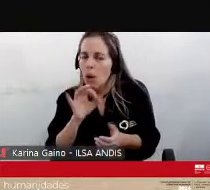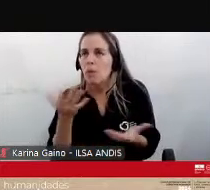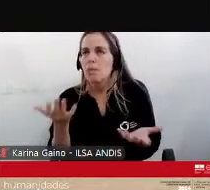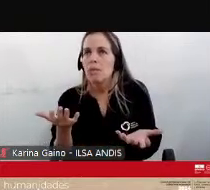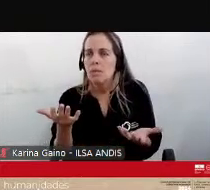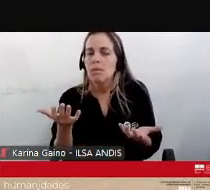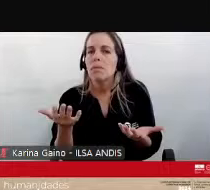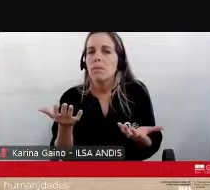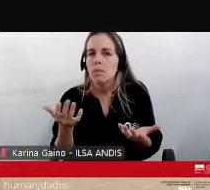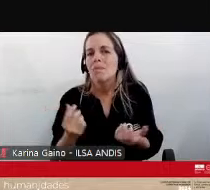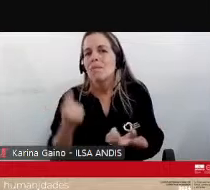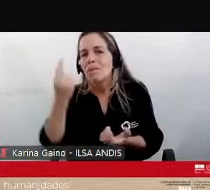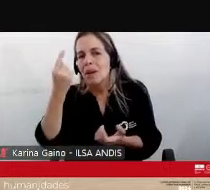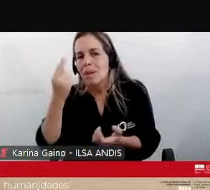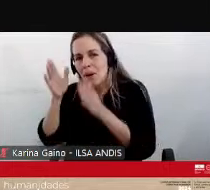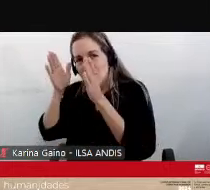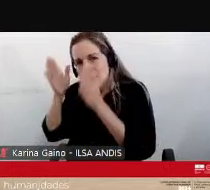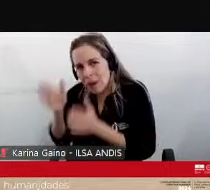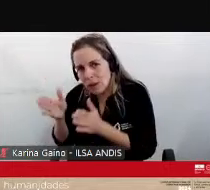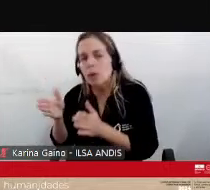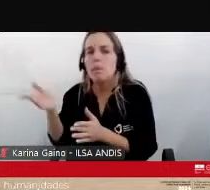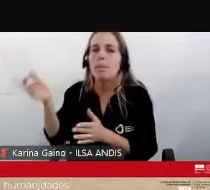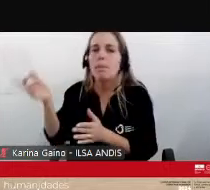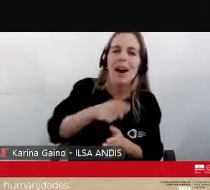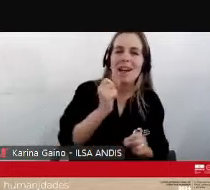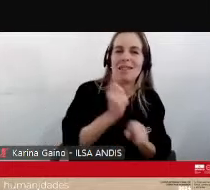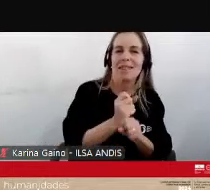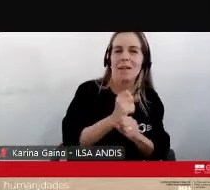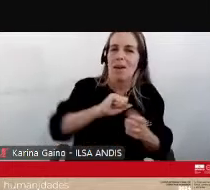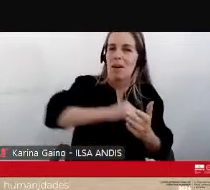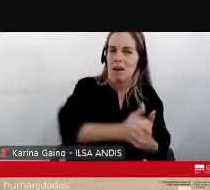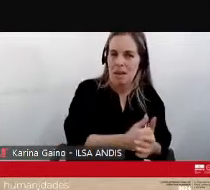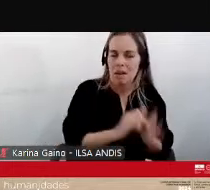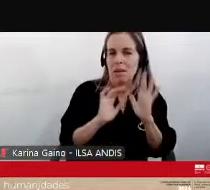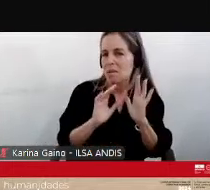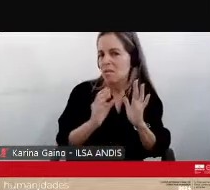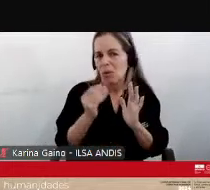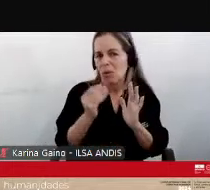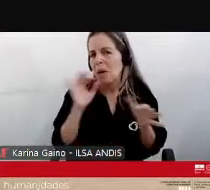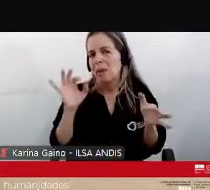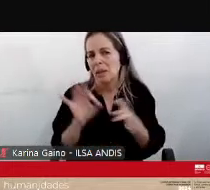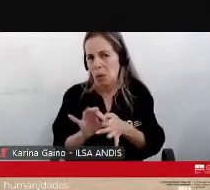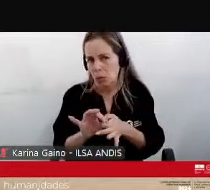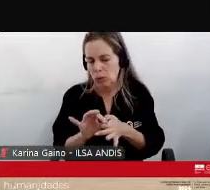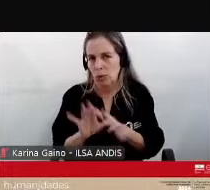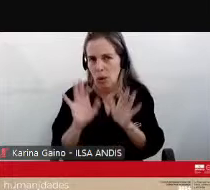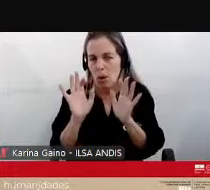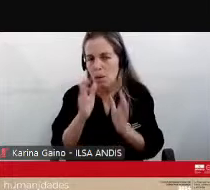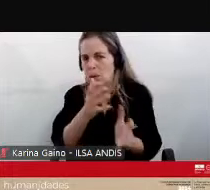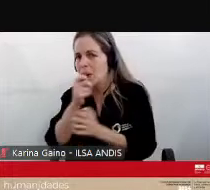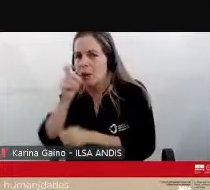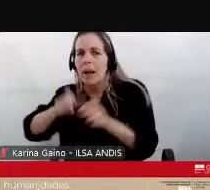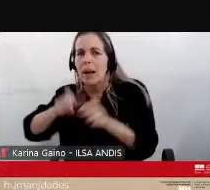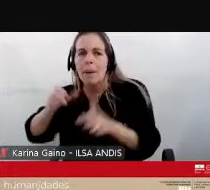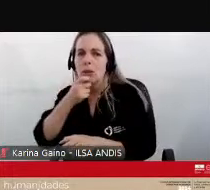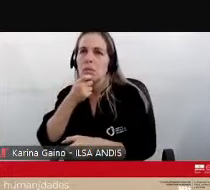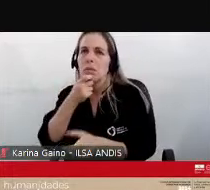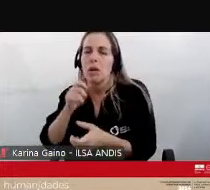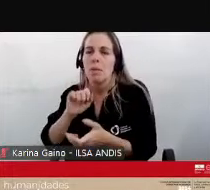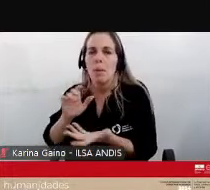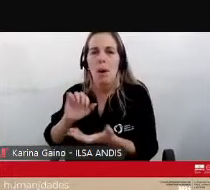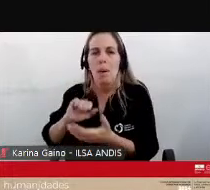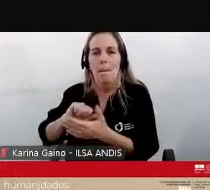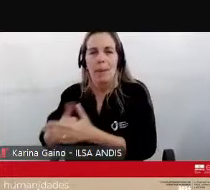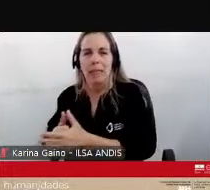for labor exploitation. So you can see that there's overlap there. Today, we're